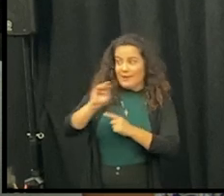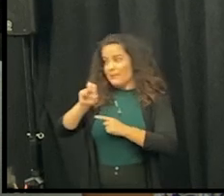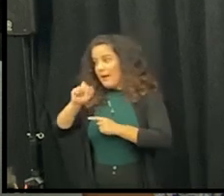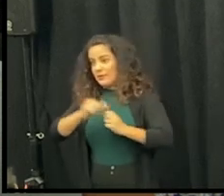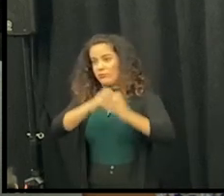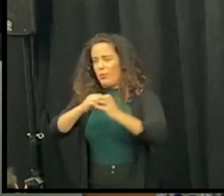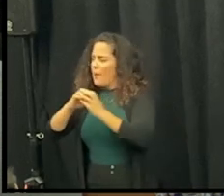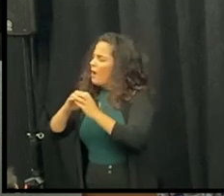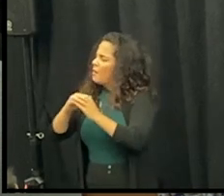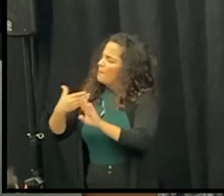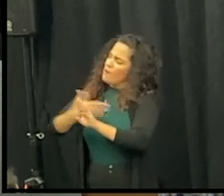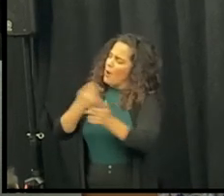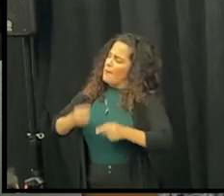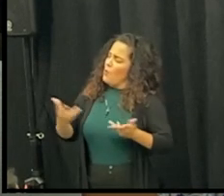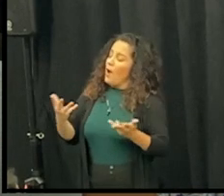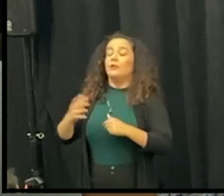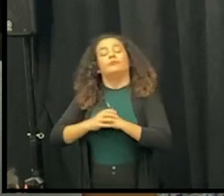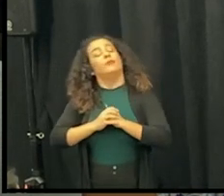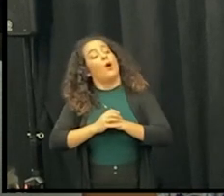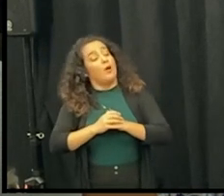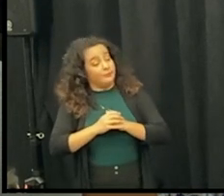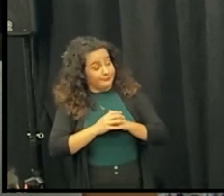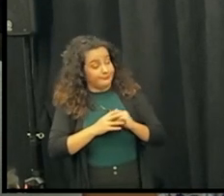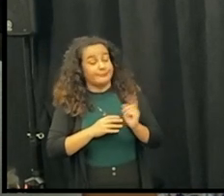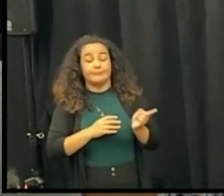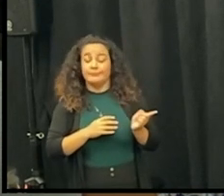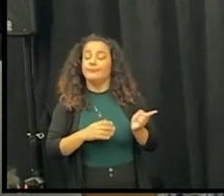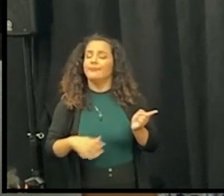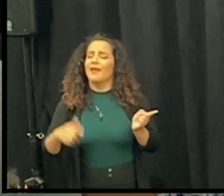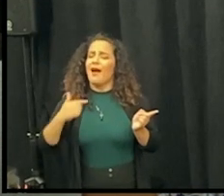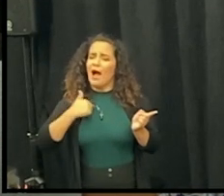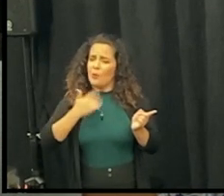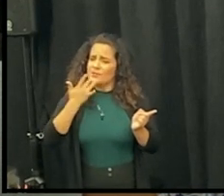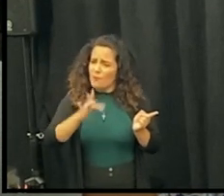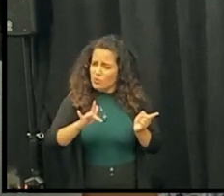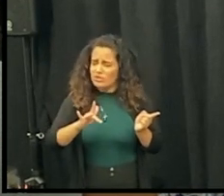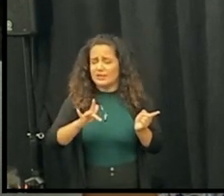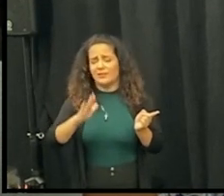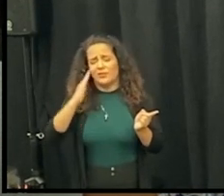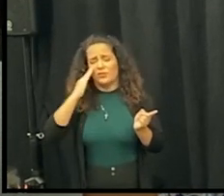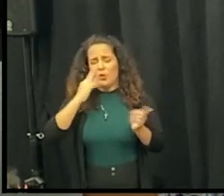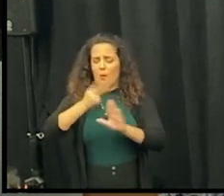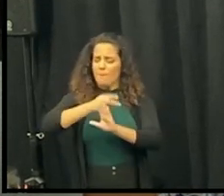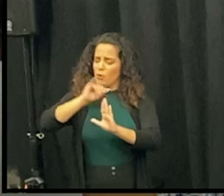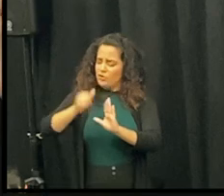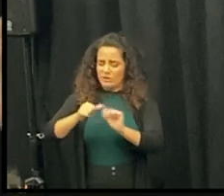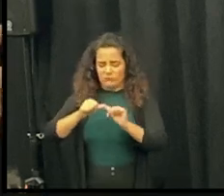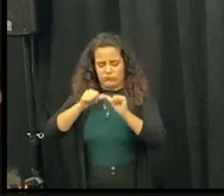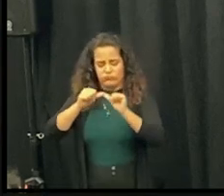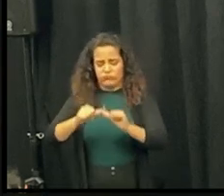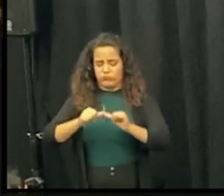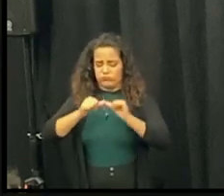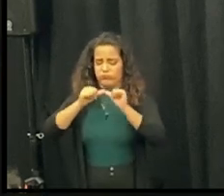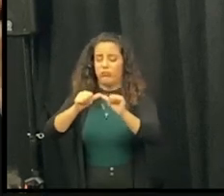that? Yeah, I mean, I was, you know, fortunate enough to have a project that was ongoing when I found out about Maestra and the